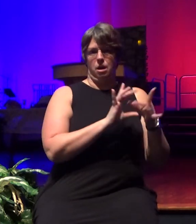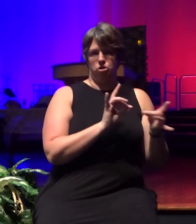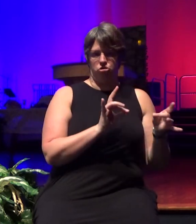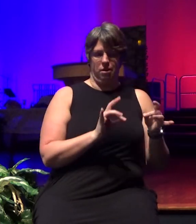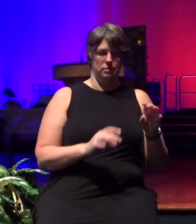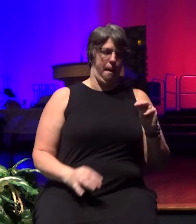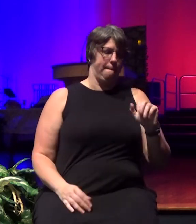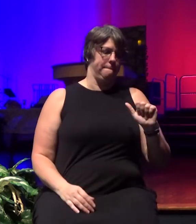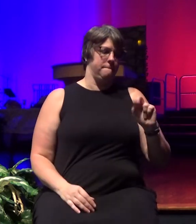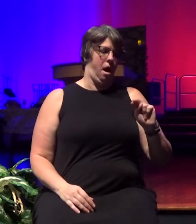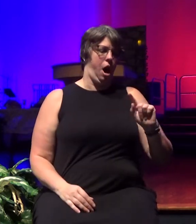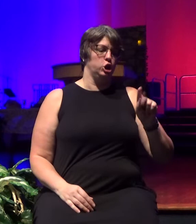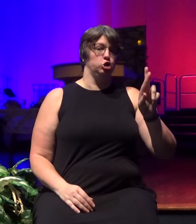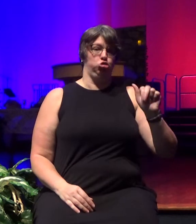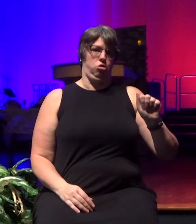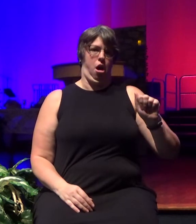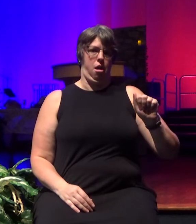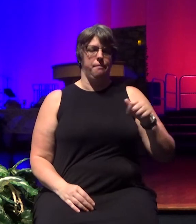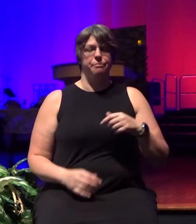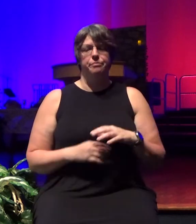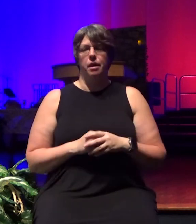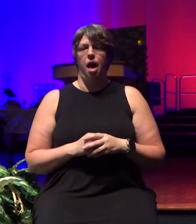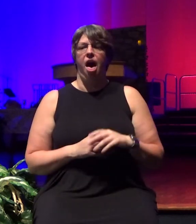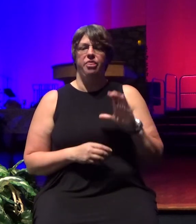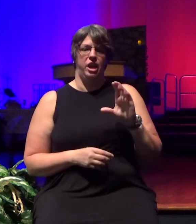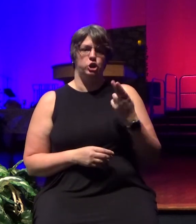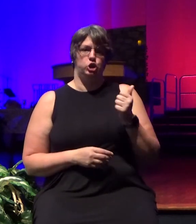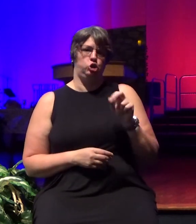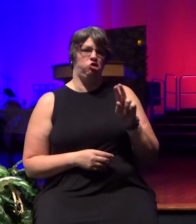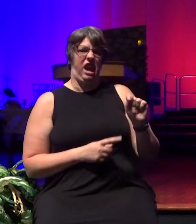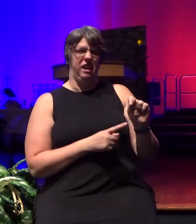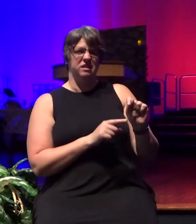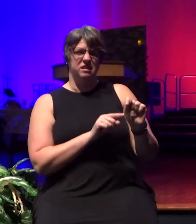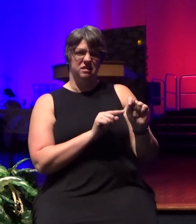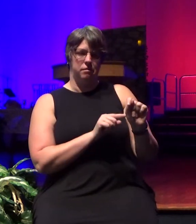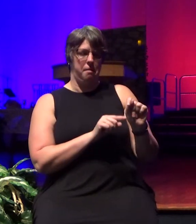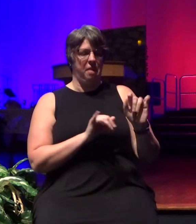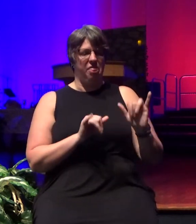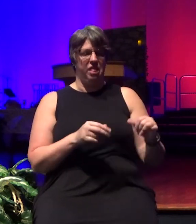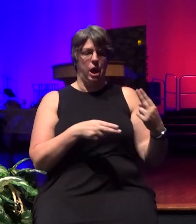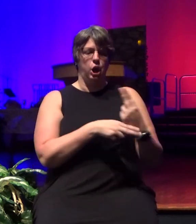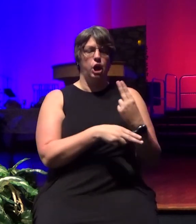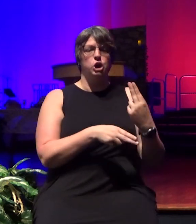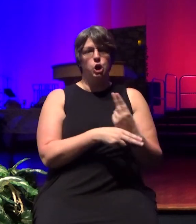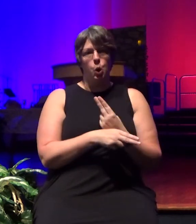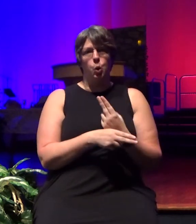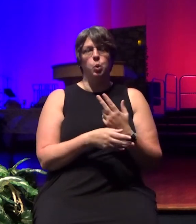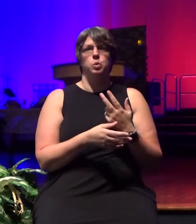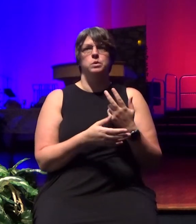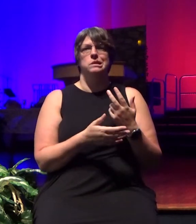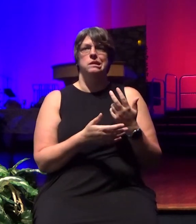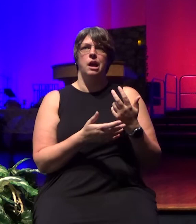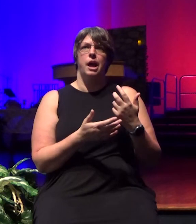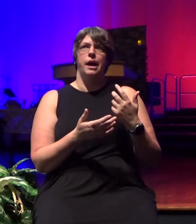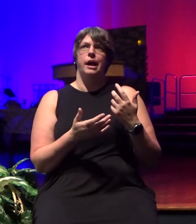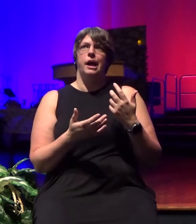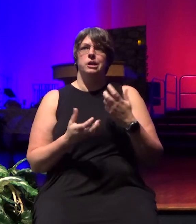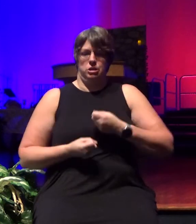chant is used to evoke certain energies and to integrate those energies. And so we chant certain things.